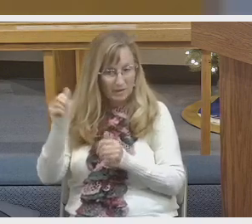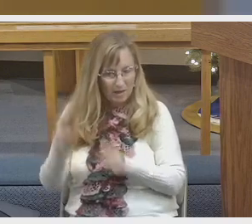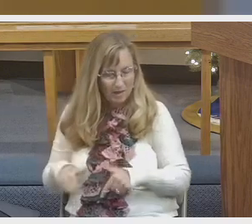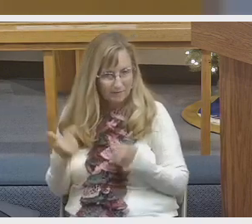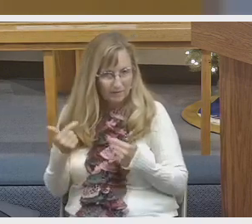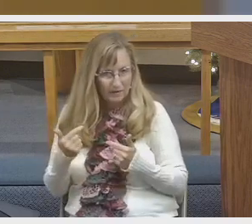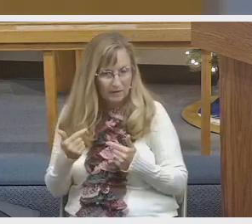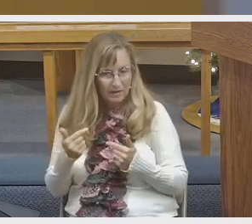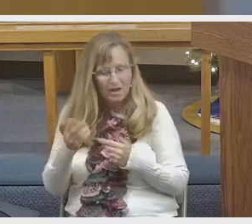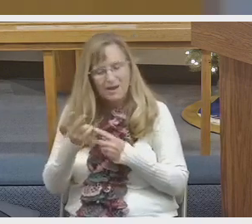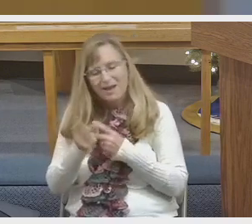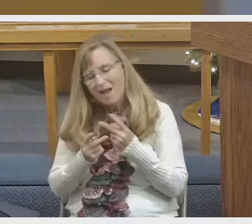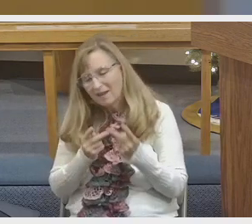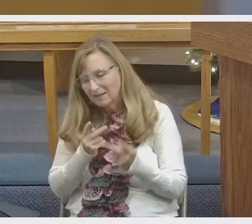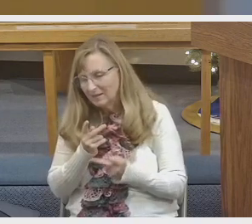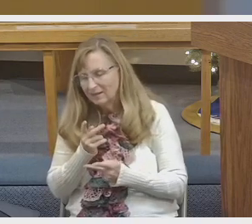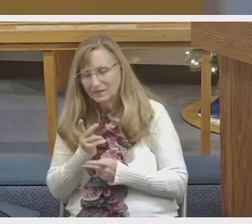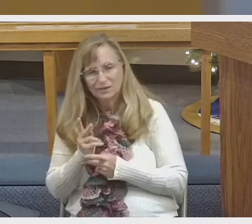Kindness.